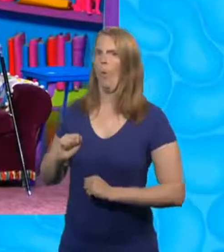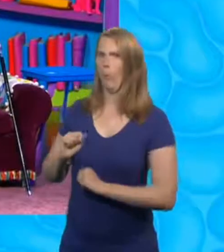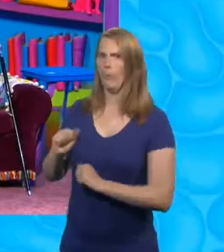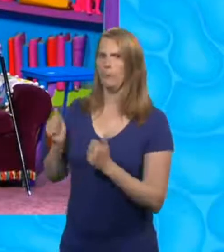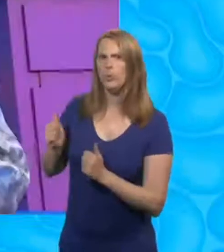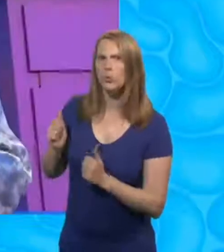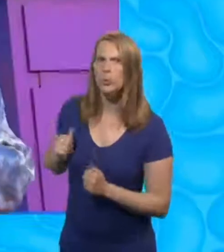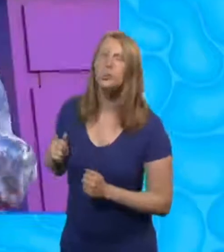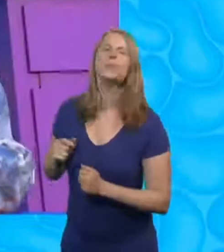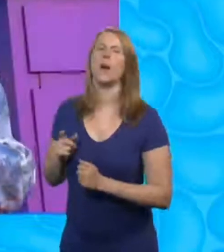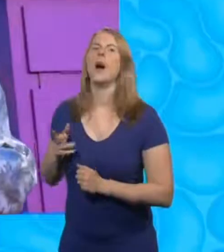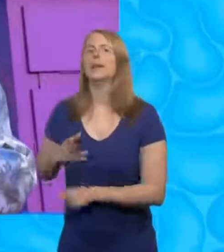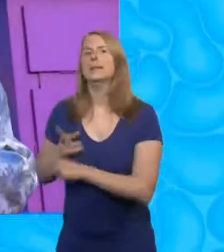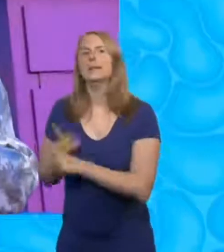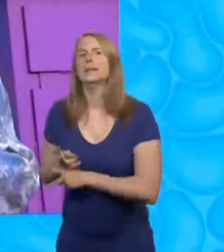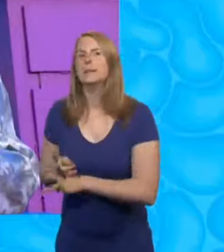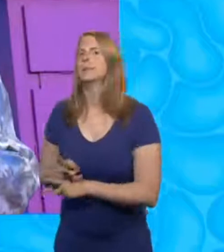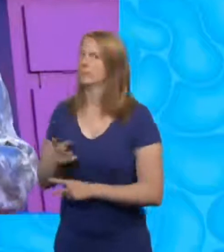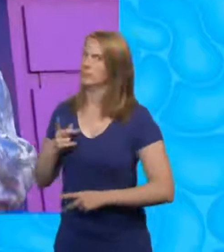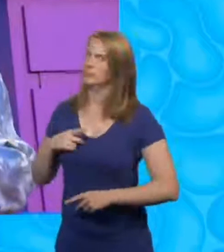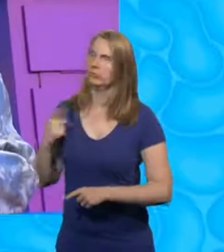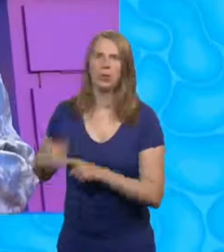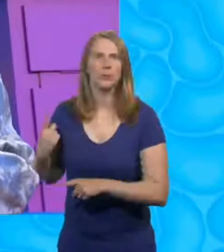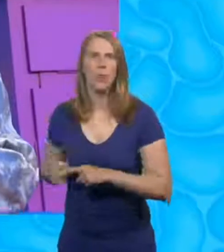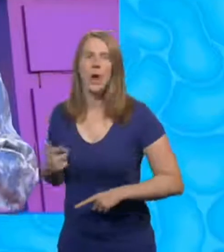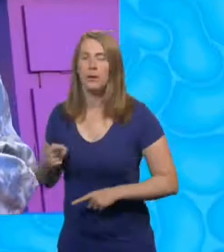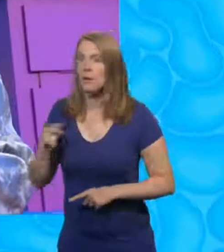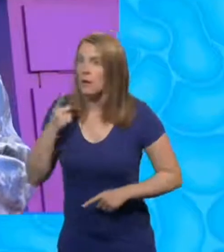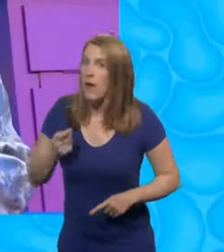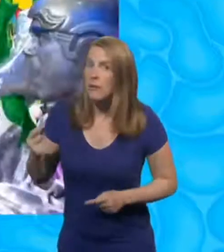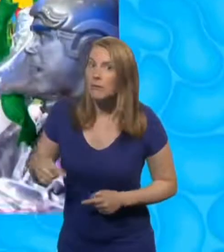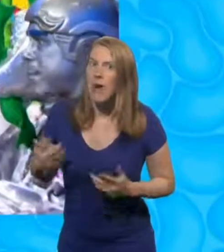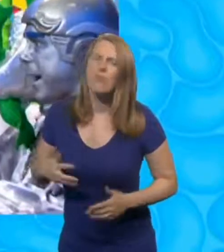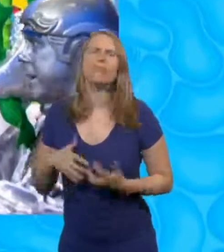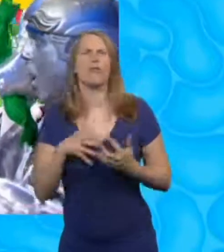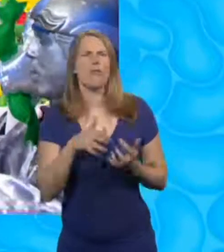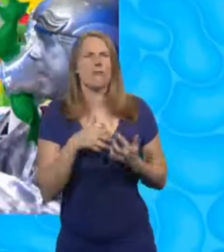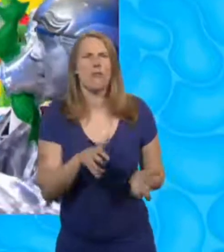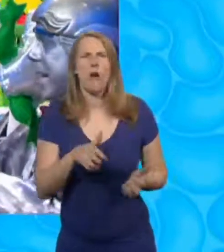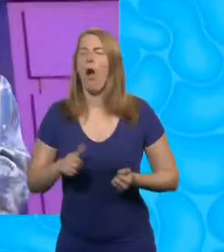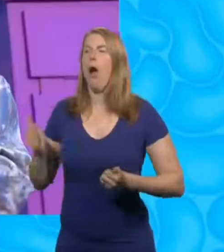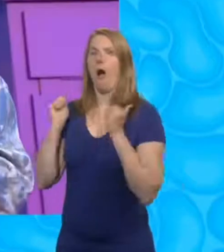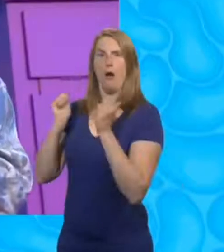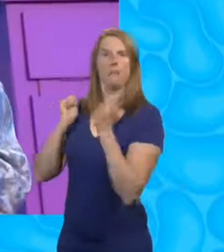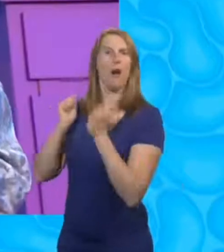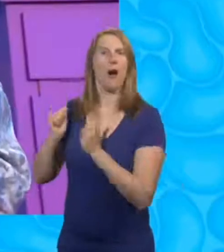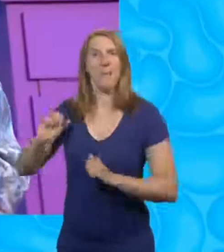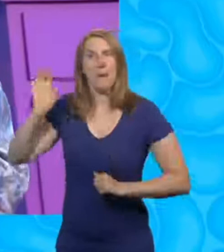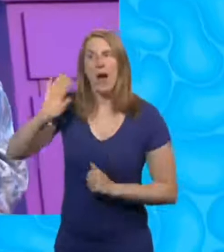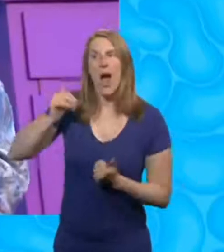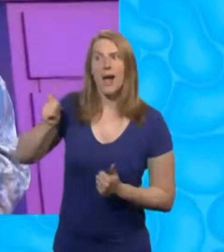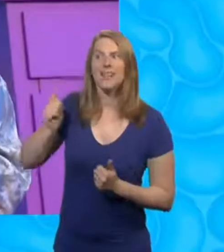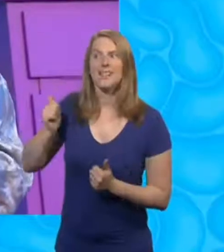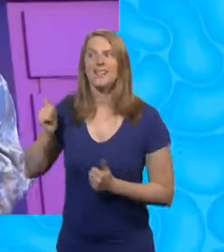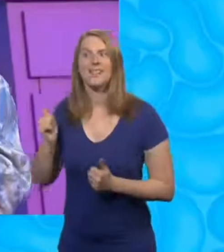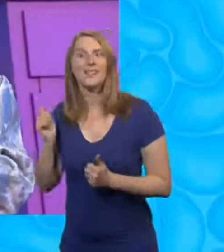yeah, very good. Yes, now, we need a monster sitter to come round to our house straight away. Can you do that? Oh, right, OK, then, bye-bye. Bye,